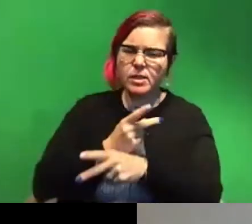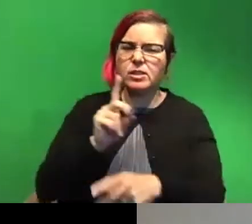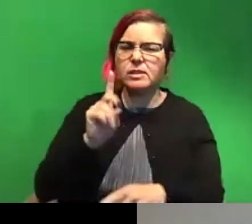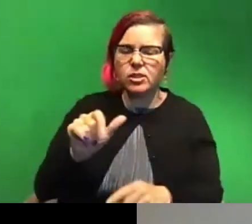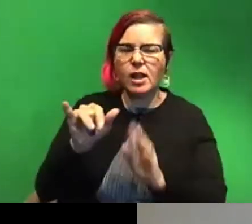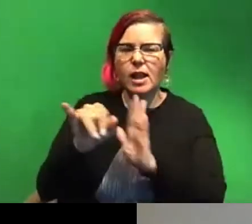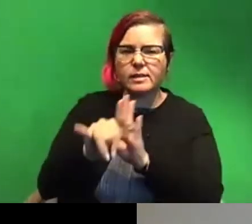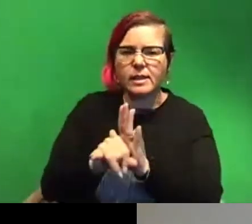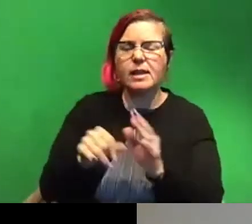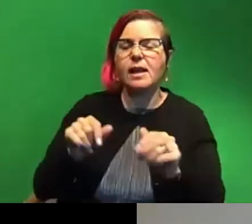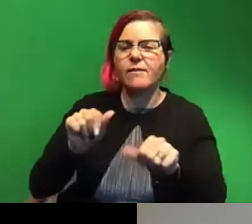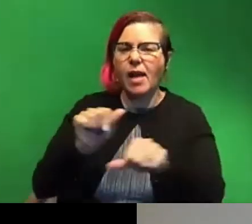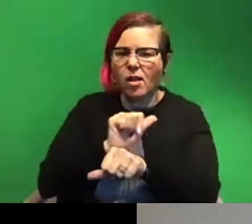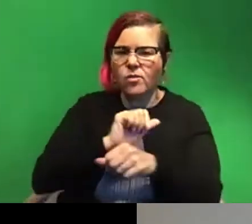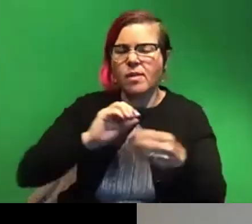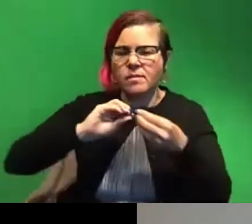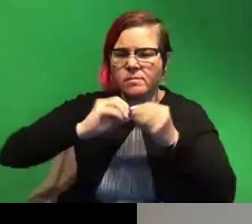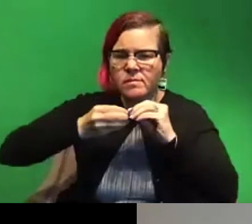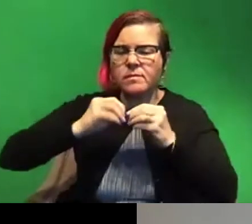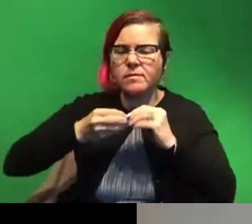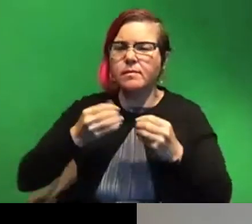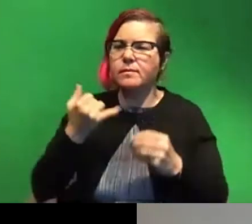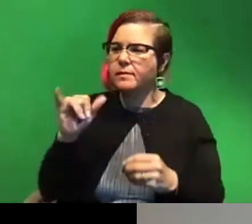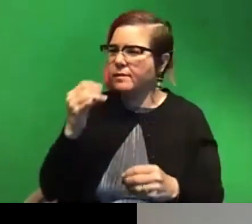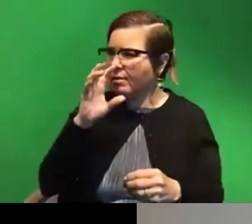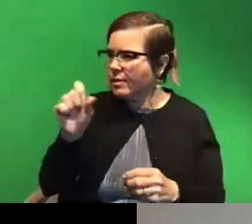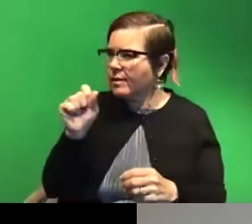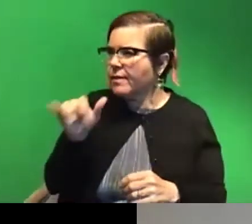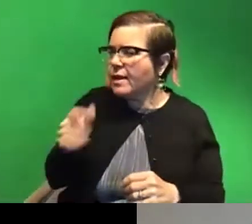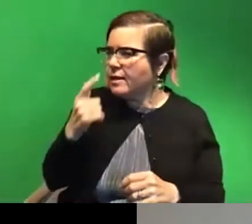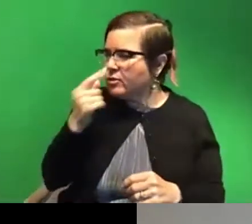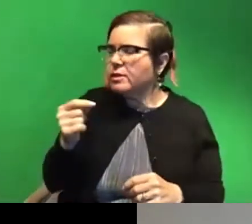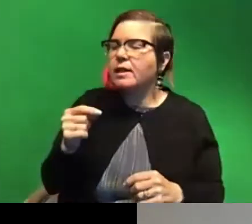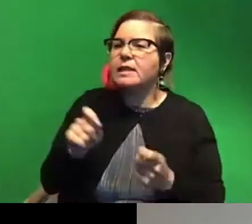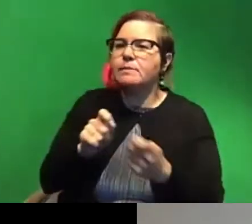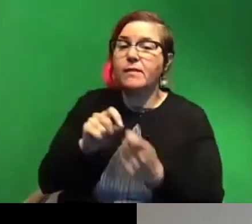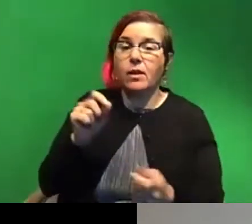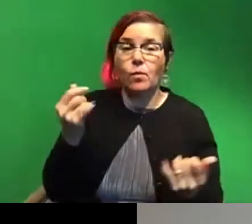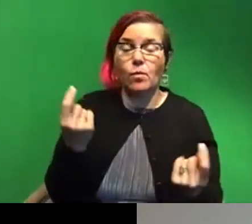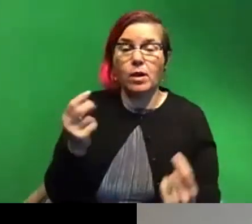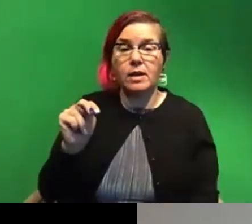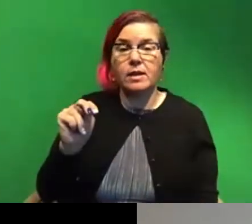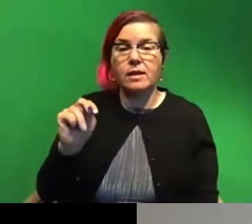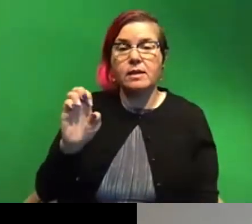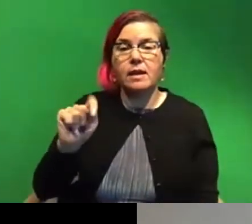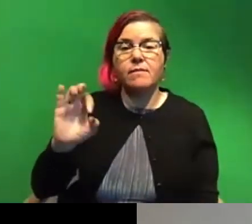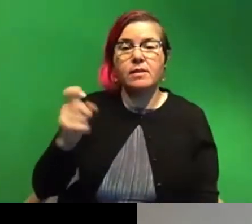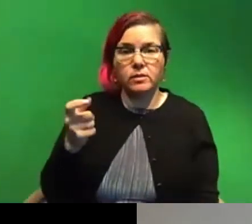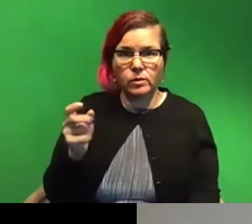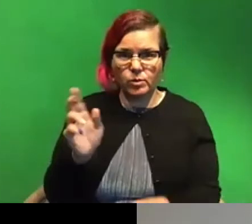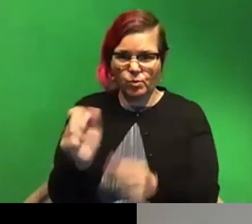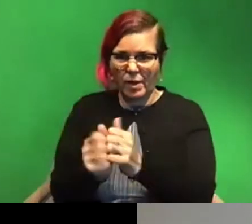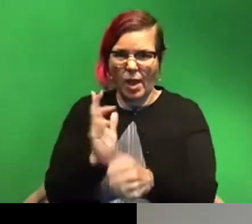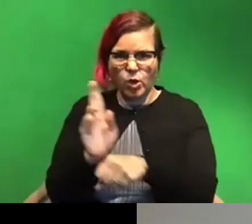this algorithm that I still found to be so interesting, and specifically what Netflix is doing with our user information. Right.